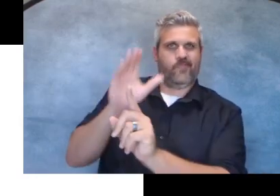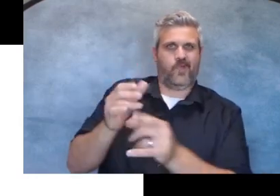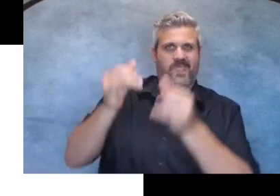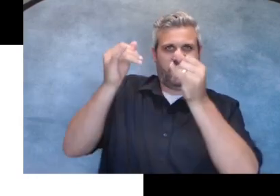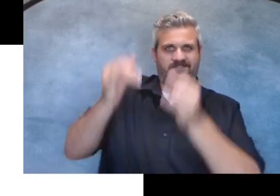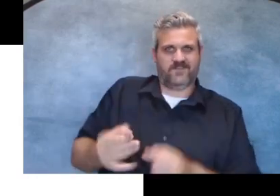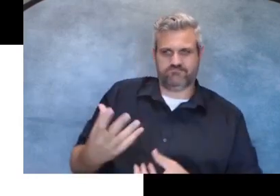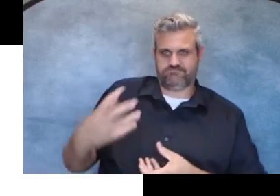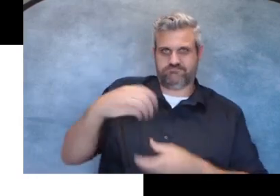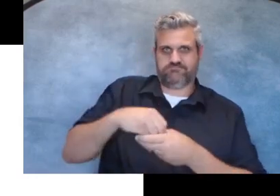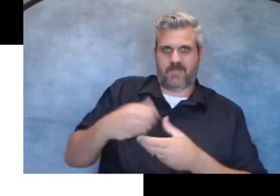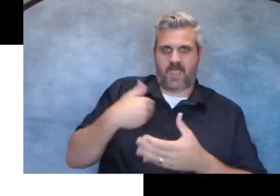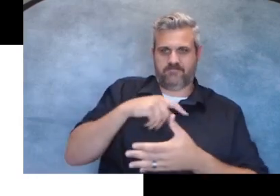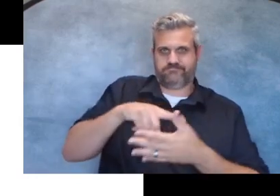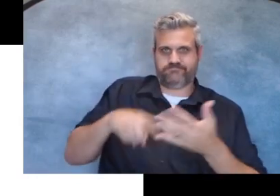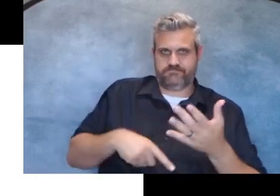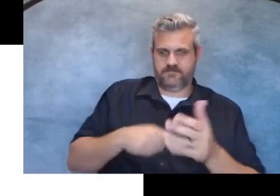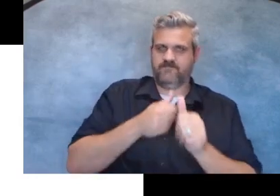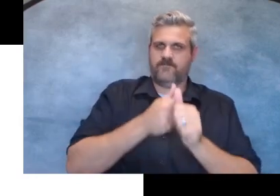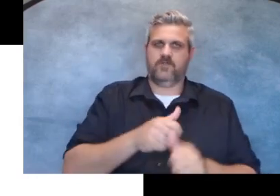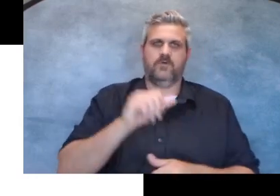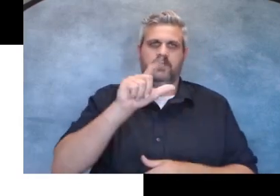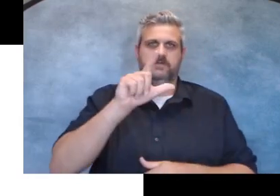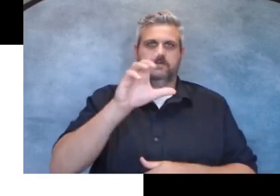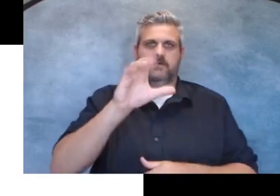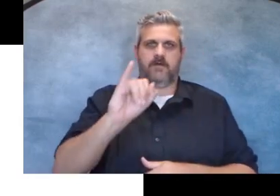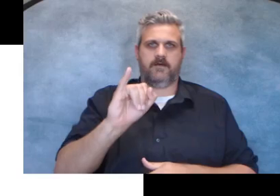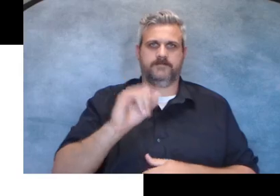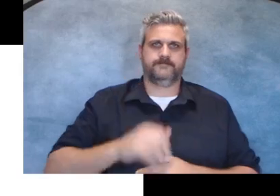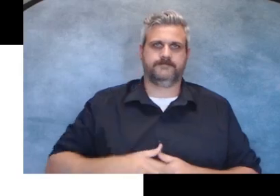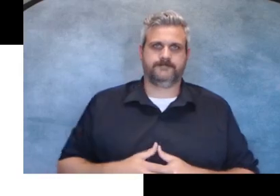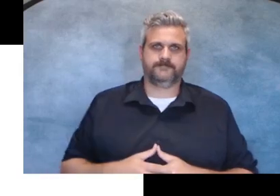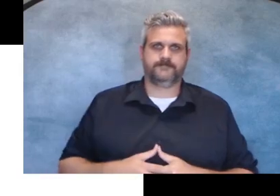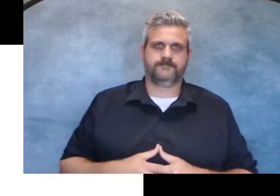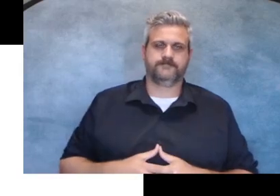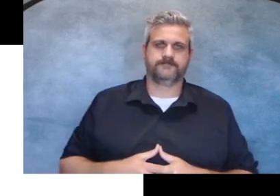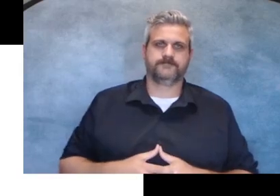individual characteristics listed in the LCI.